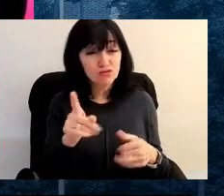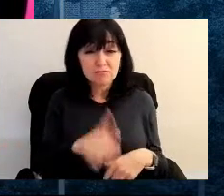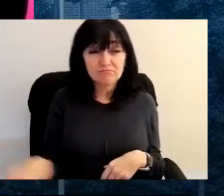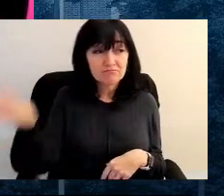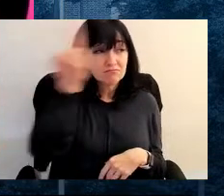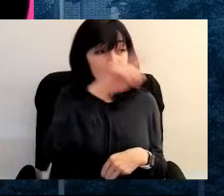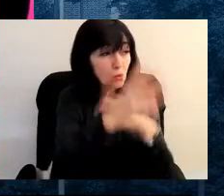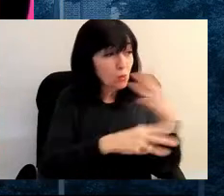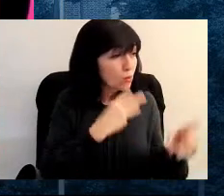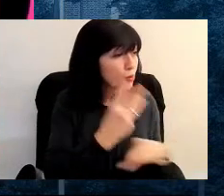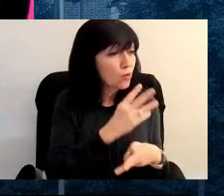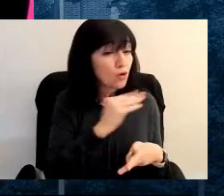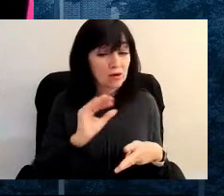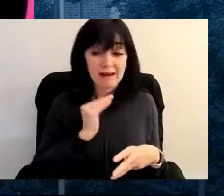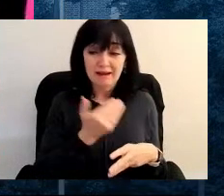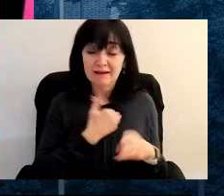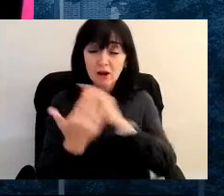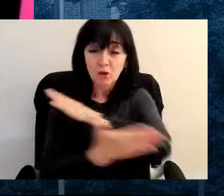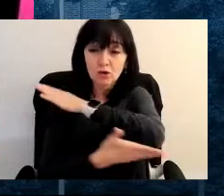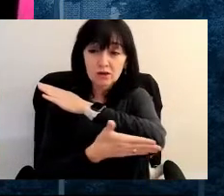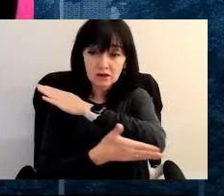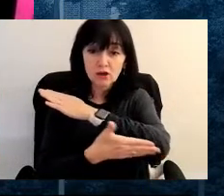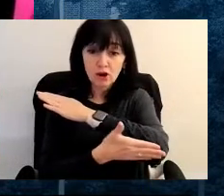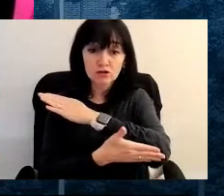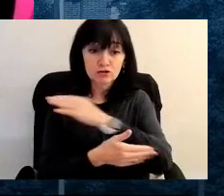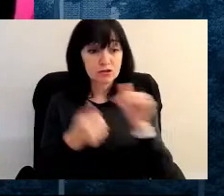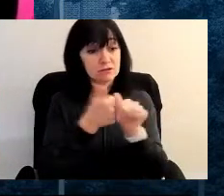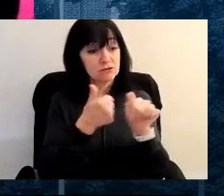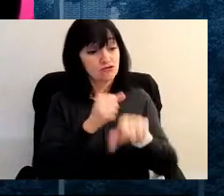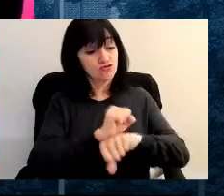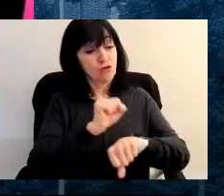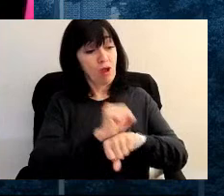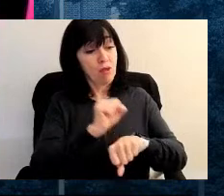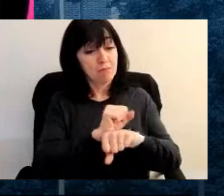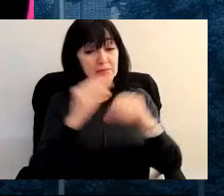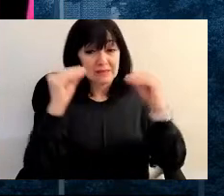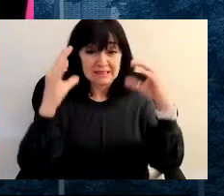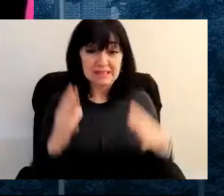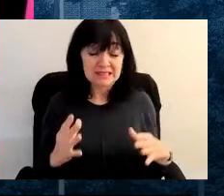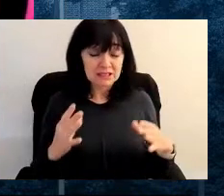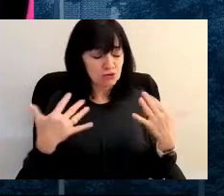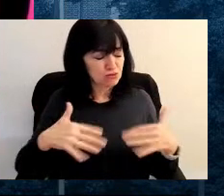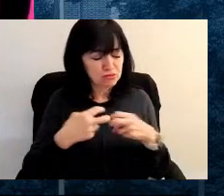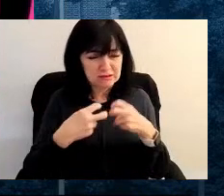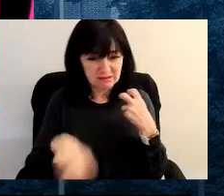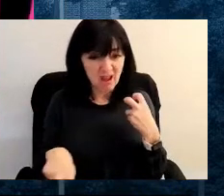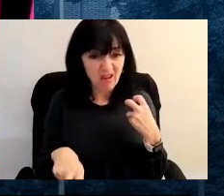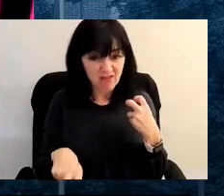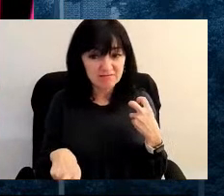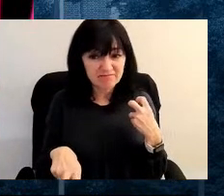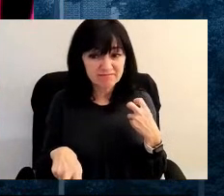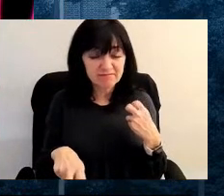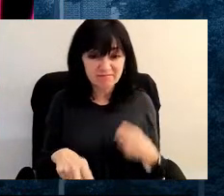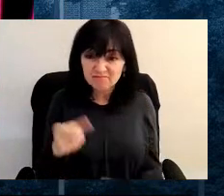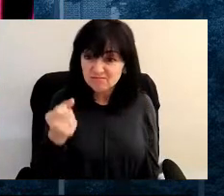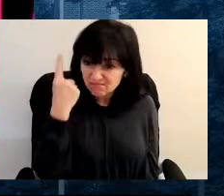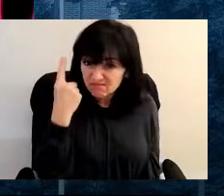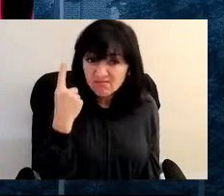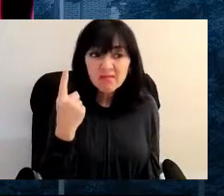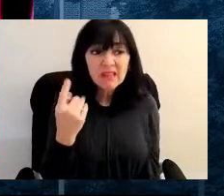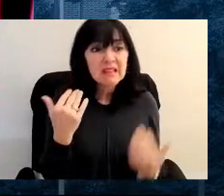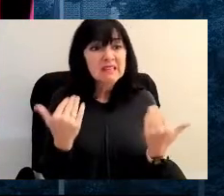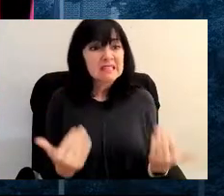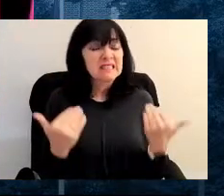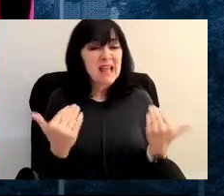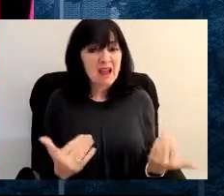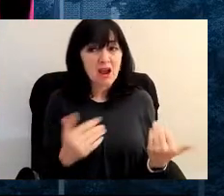world. At the same time, we have a significant number of teacher vacancies in schools across the states for all kinds of different